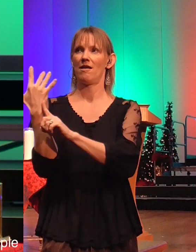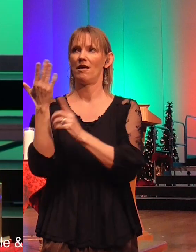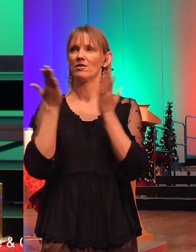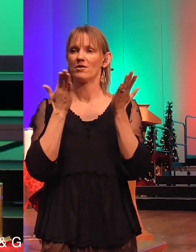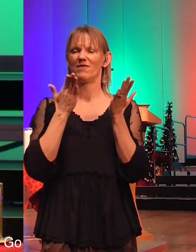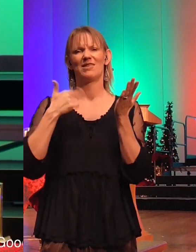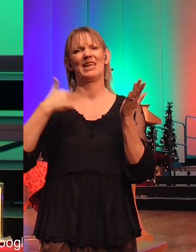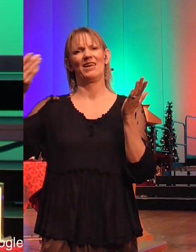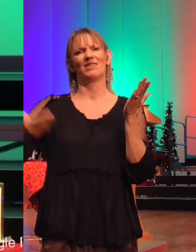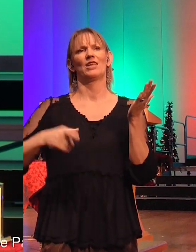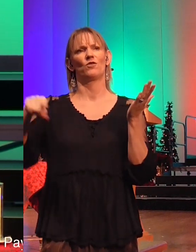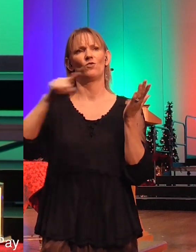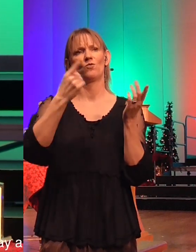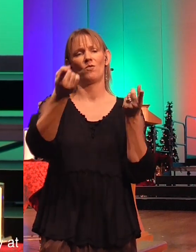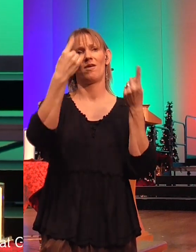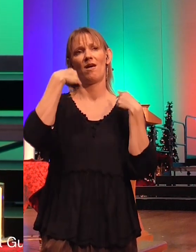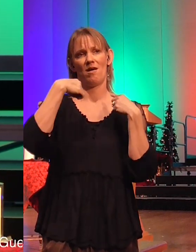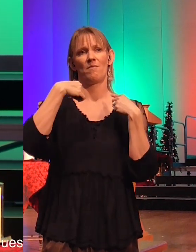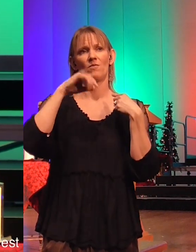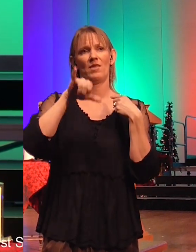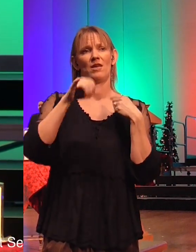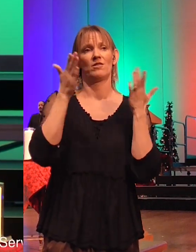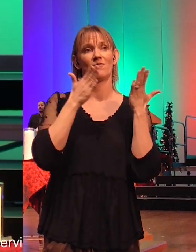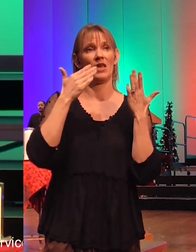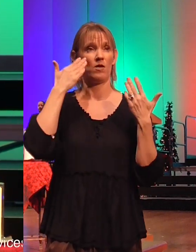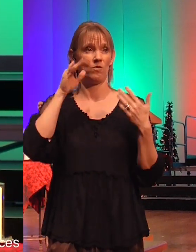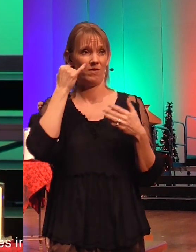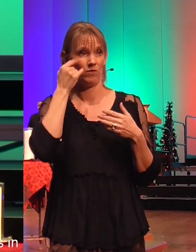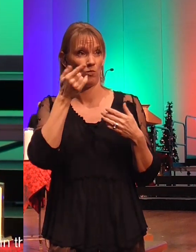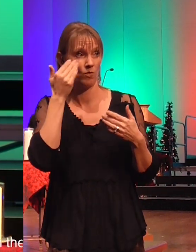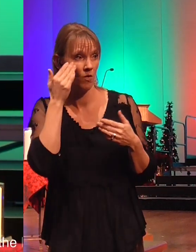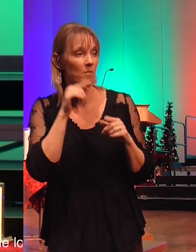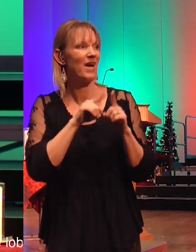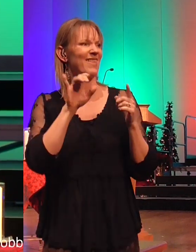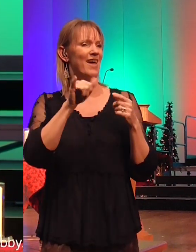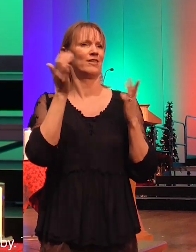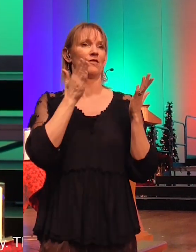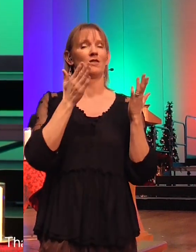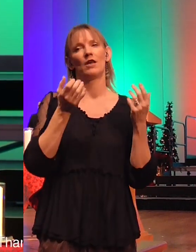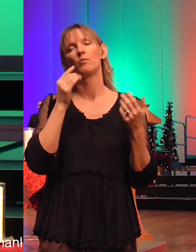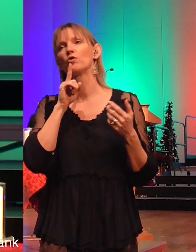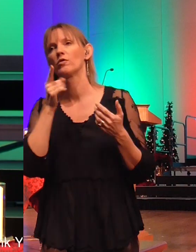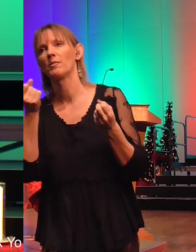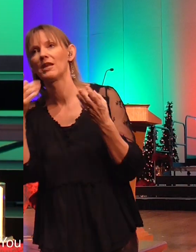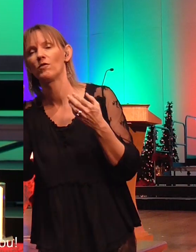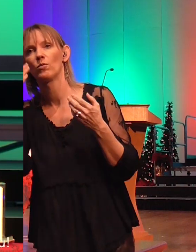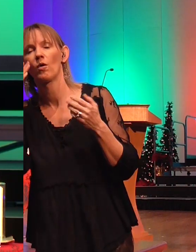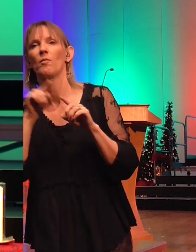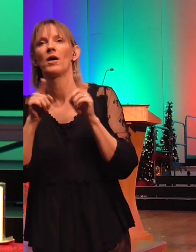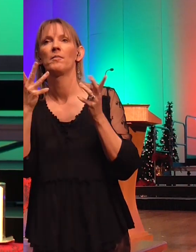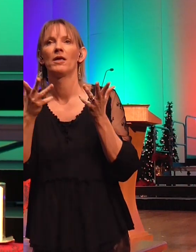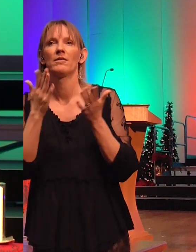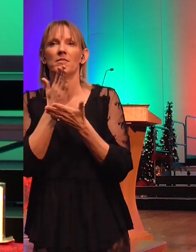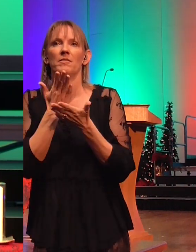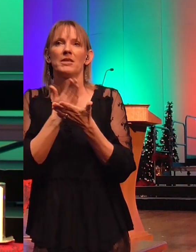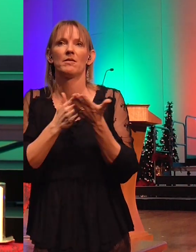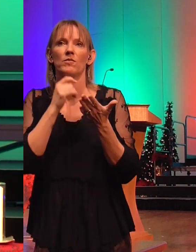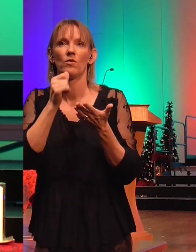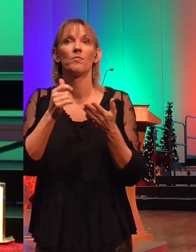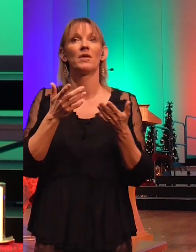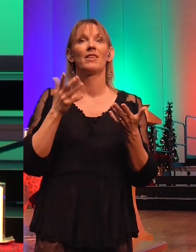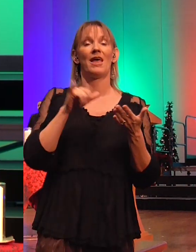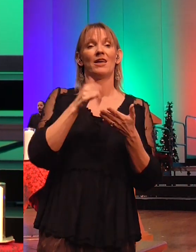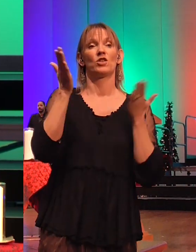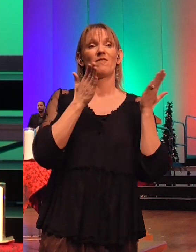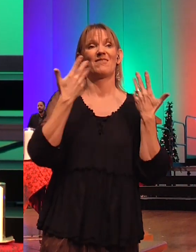come attend. And I don't know if you guys know, but that service, I'm sure many of you know, but maybe some of you don't. That service was created by